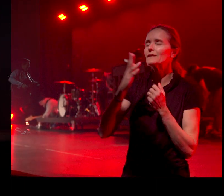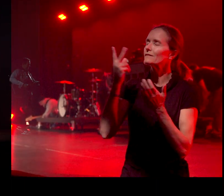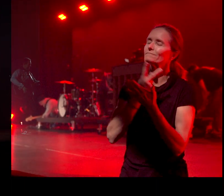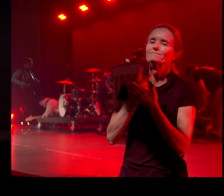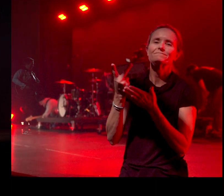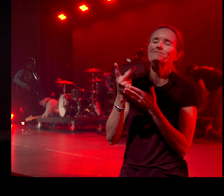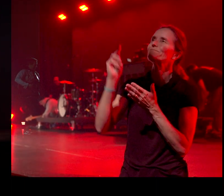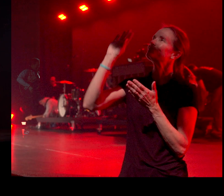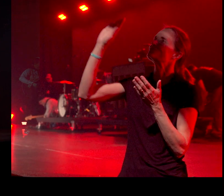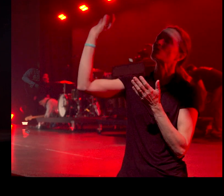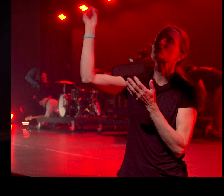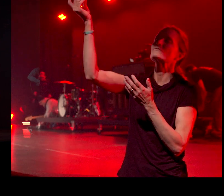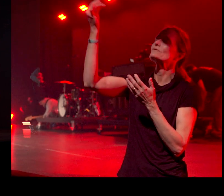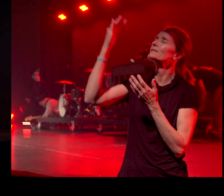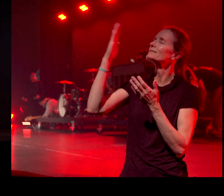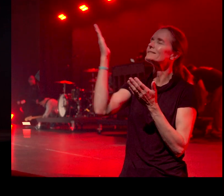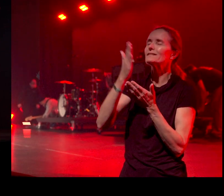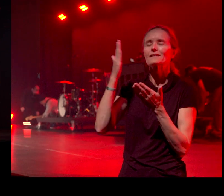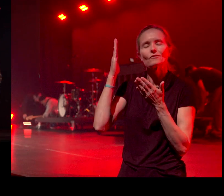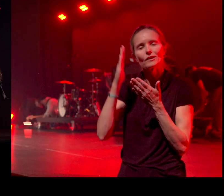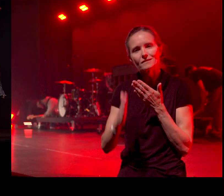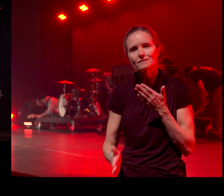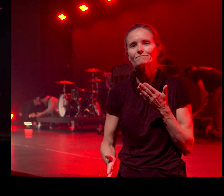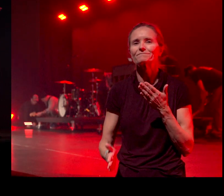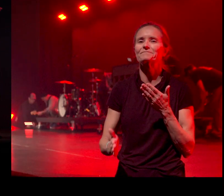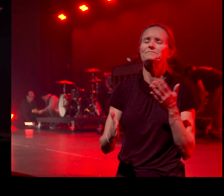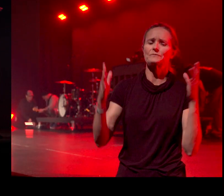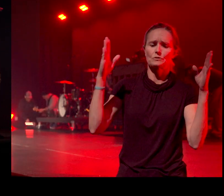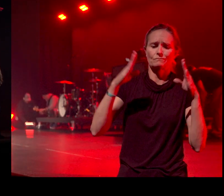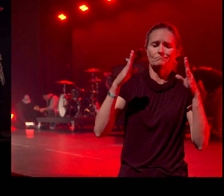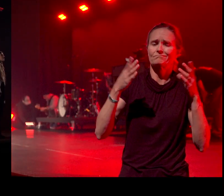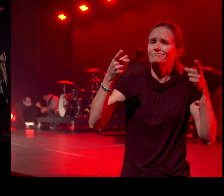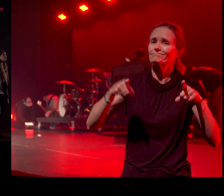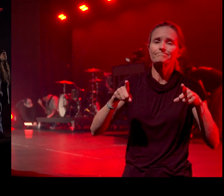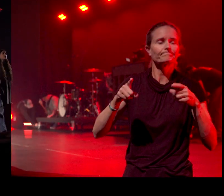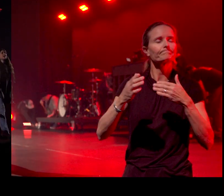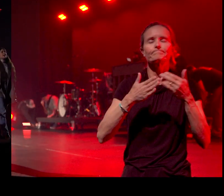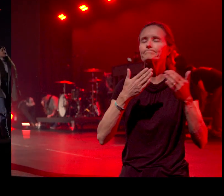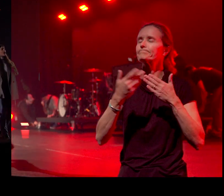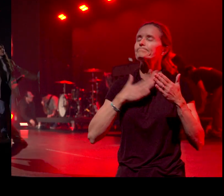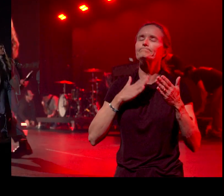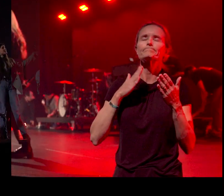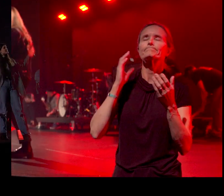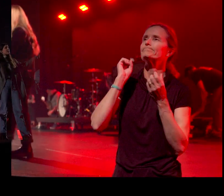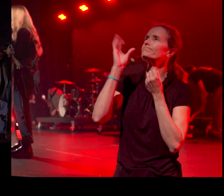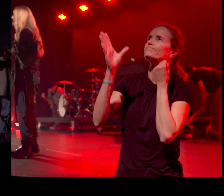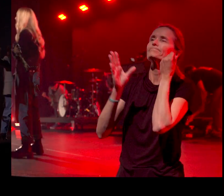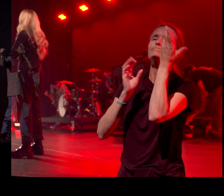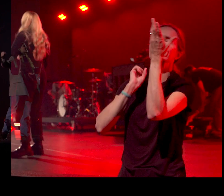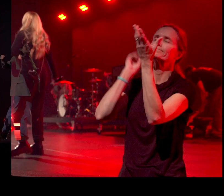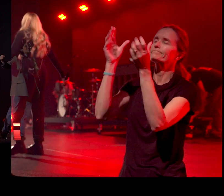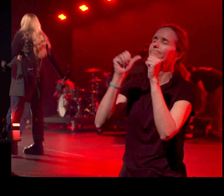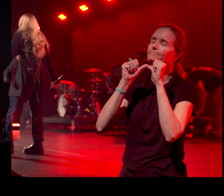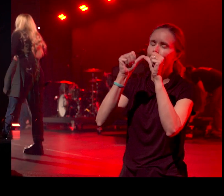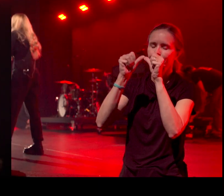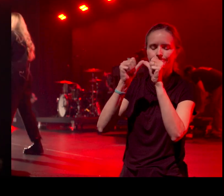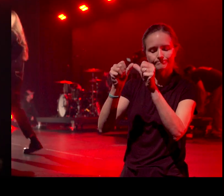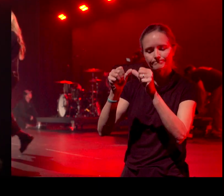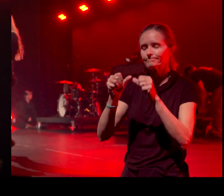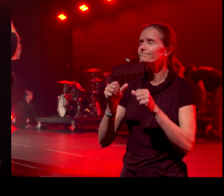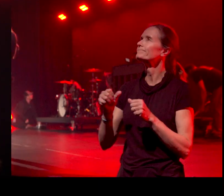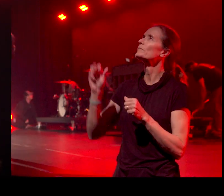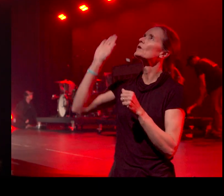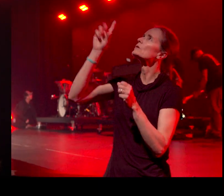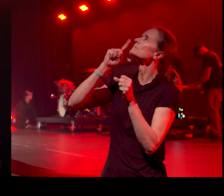Your love never fails, your grace never ends. Troubles may come, this my song, even